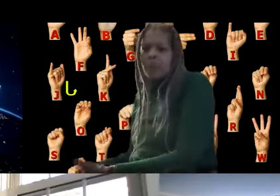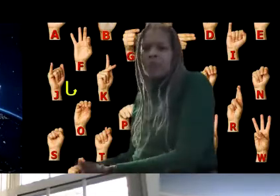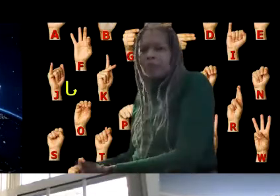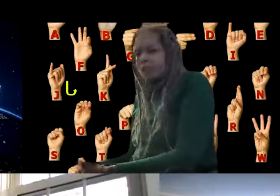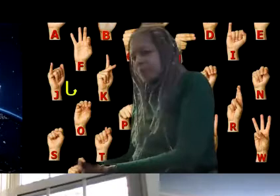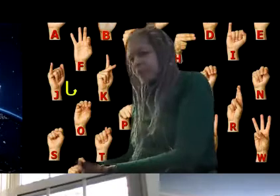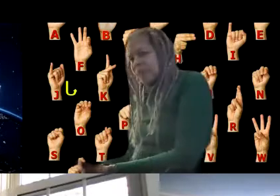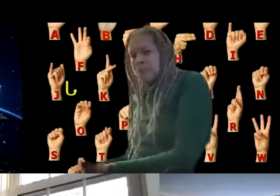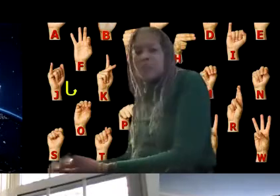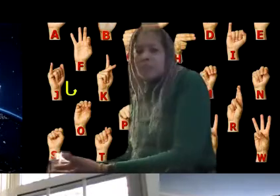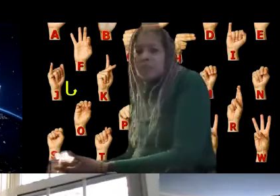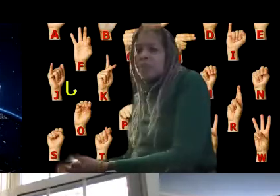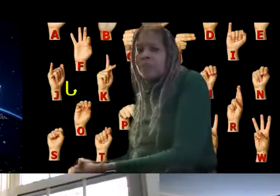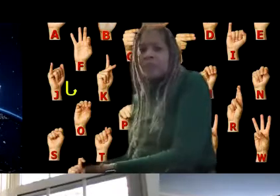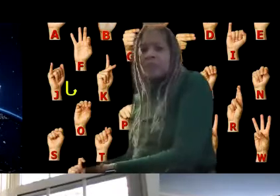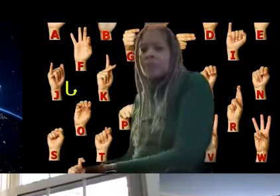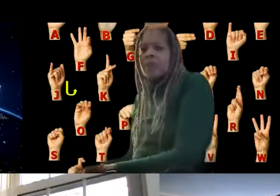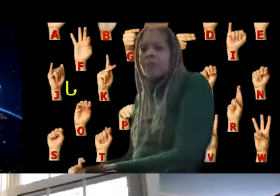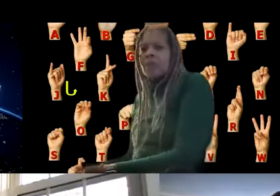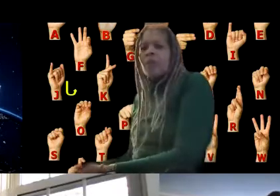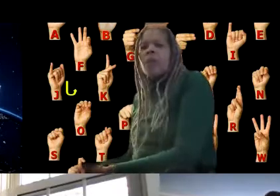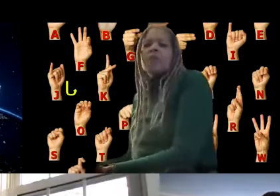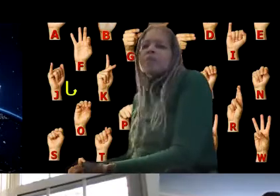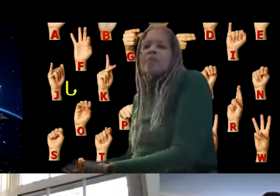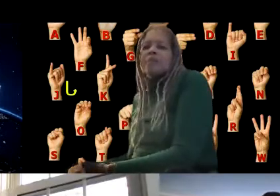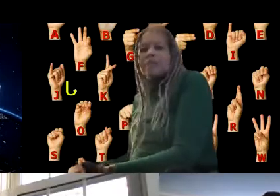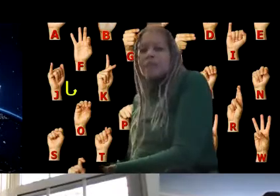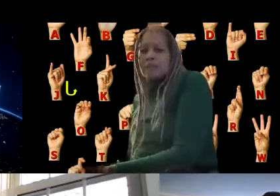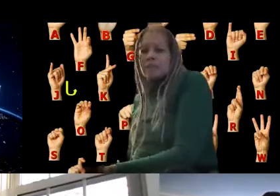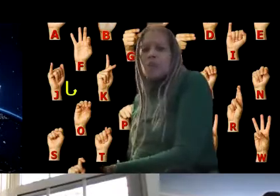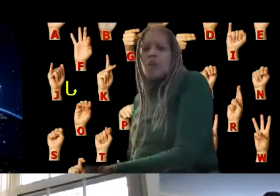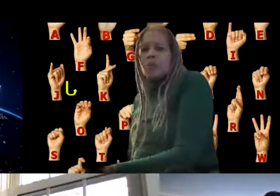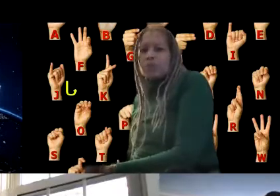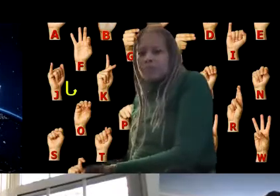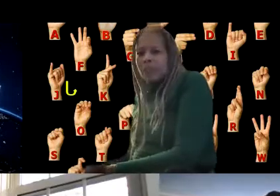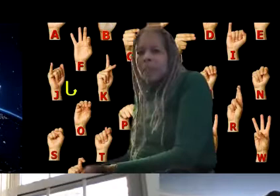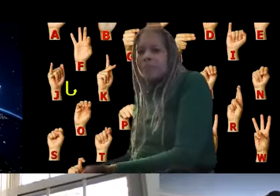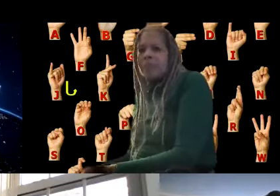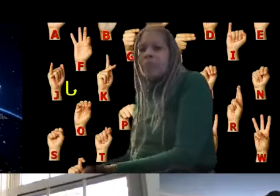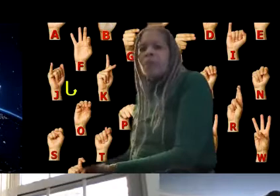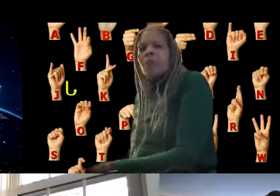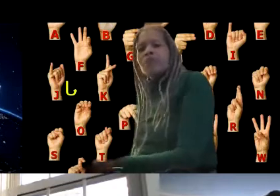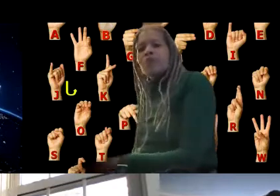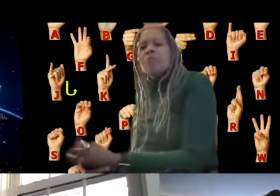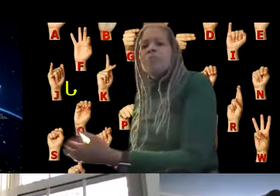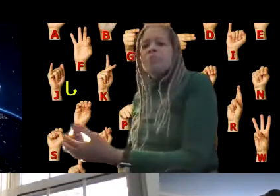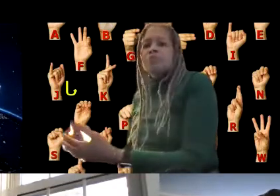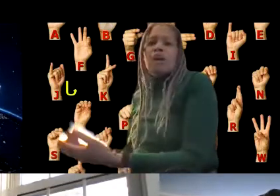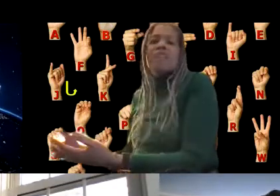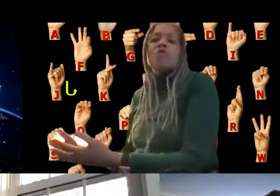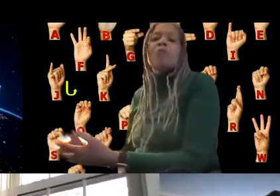we had Japanese internment camps, we had the Trail of Tears. All of these things were done with